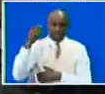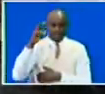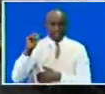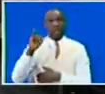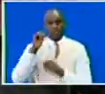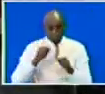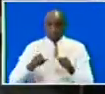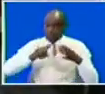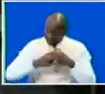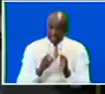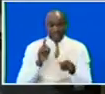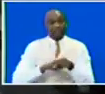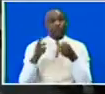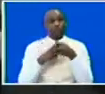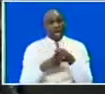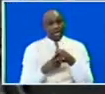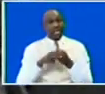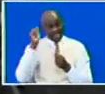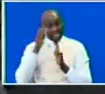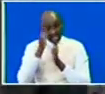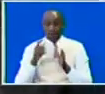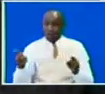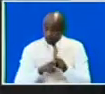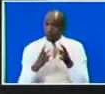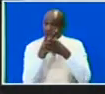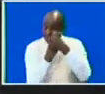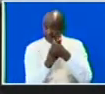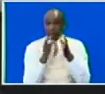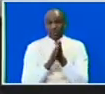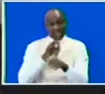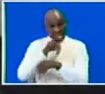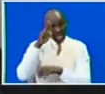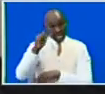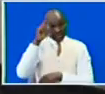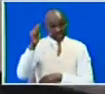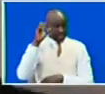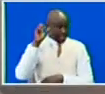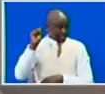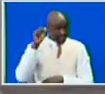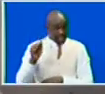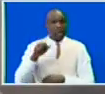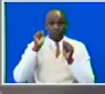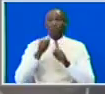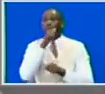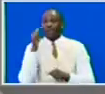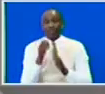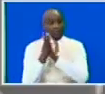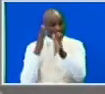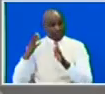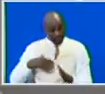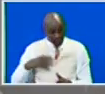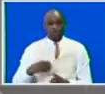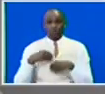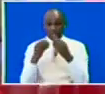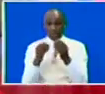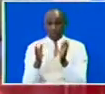start operations by July, and Kenya Railways will also partner with the National Transport and Safety Authority to enable private bus operators to provide